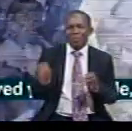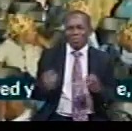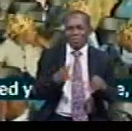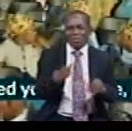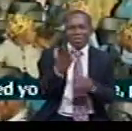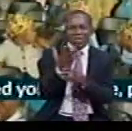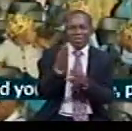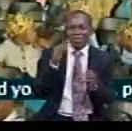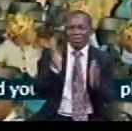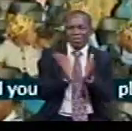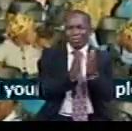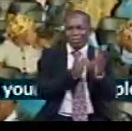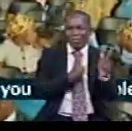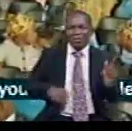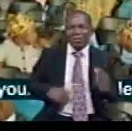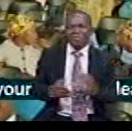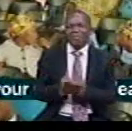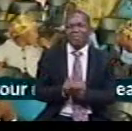Lord.